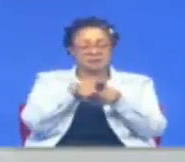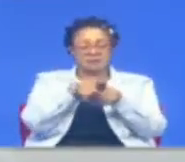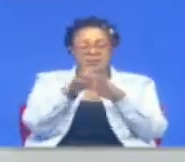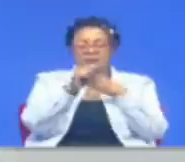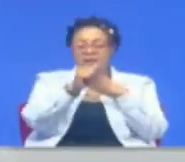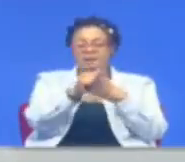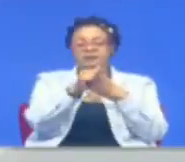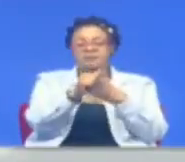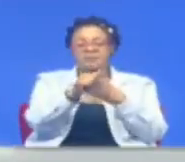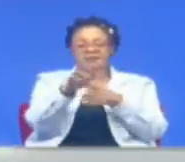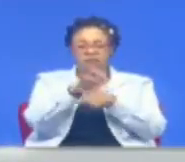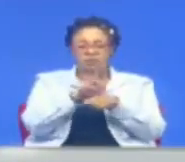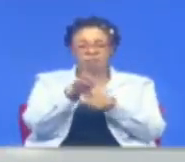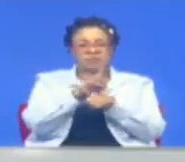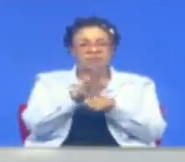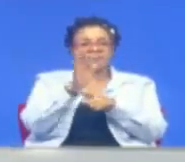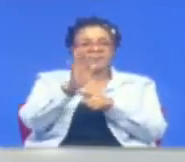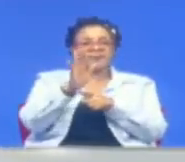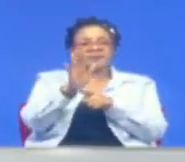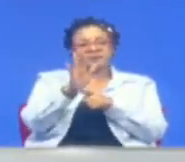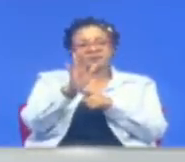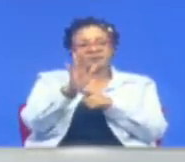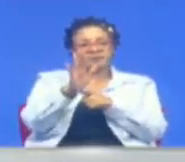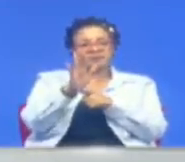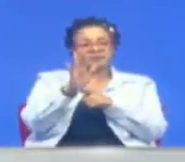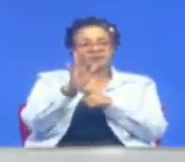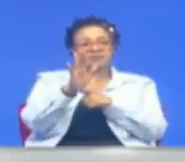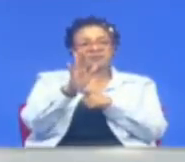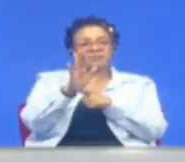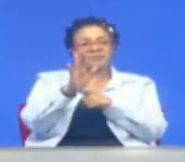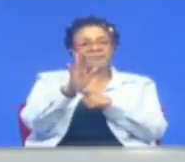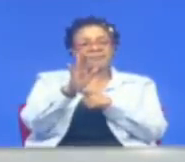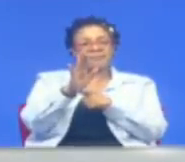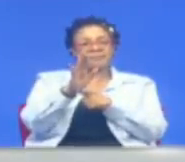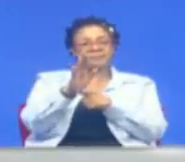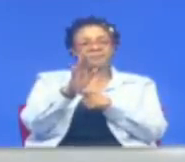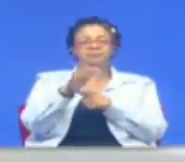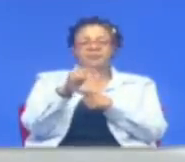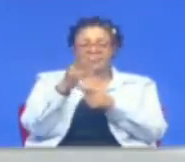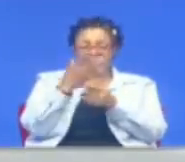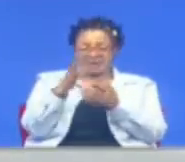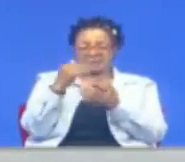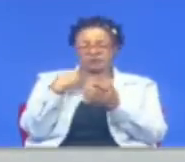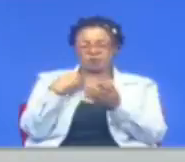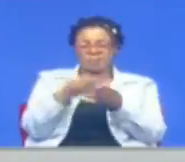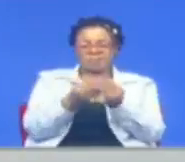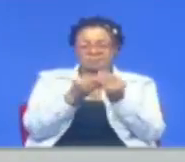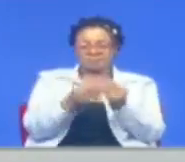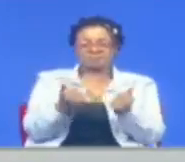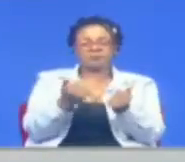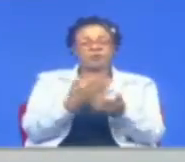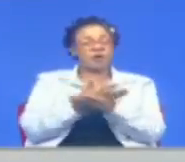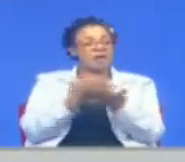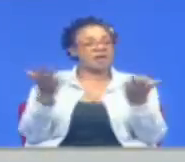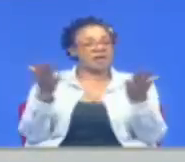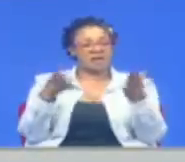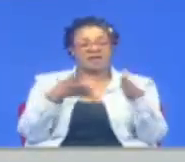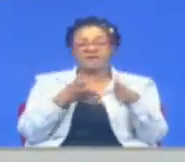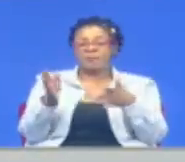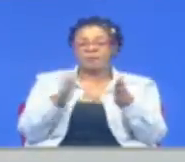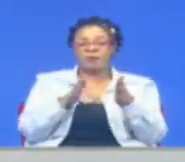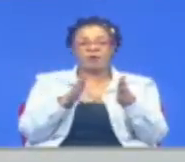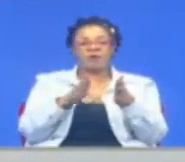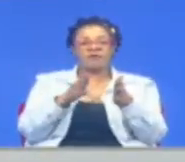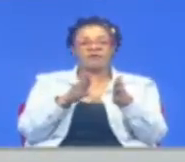leadership has used its iron hand to come down hard on any form of